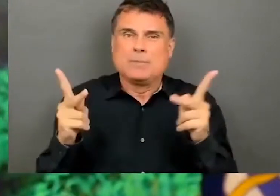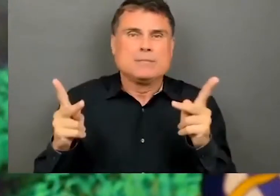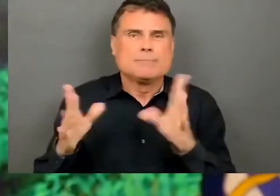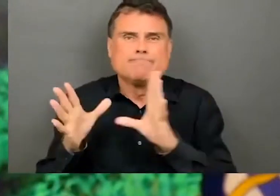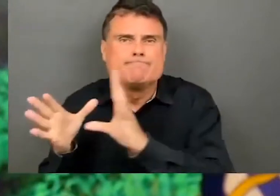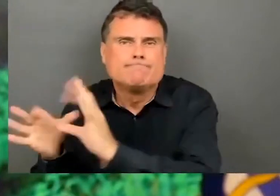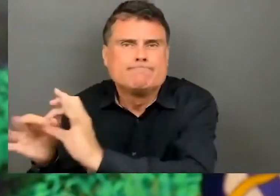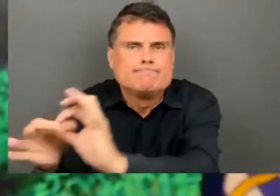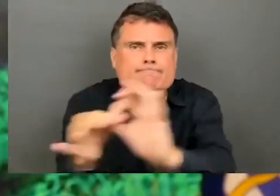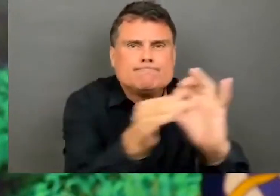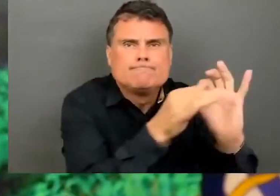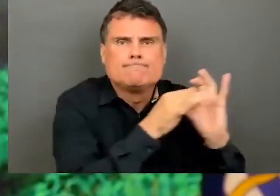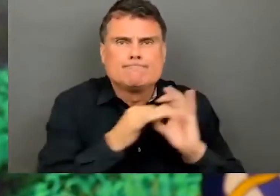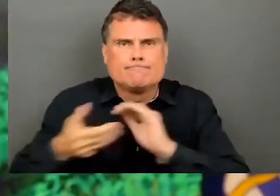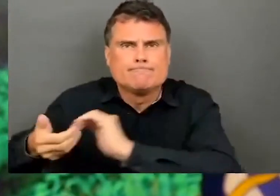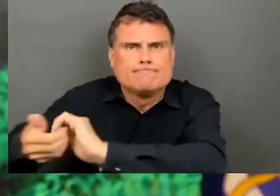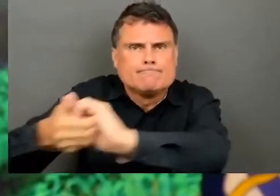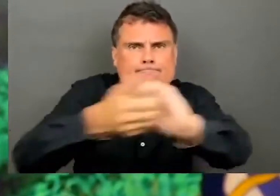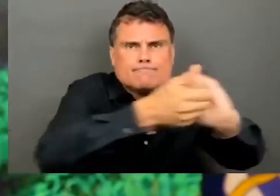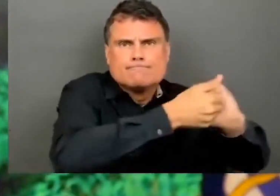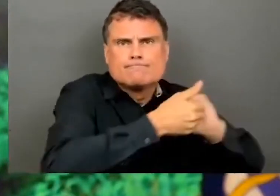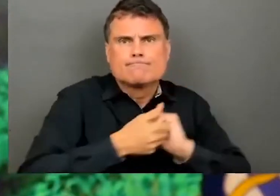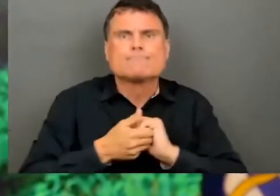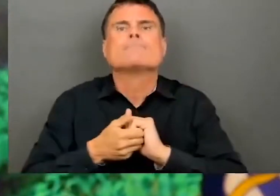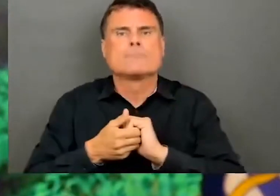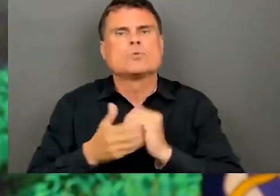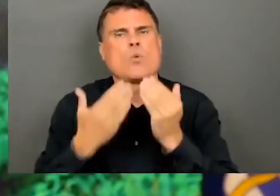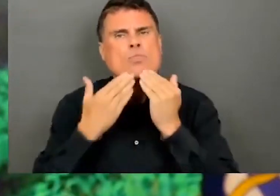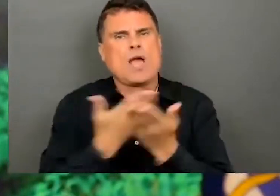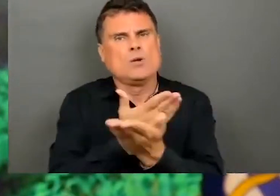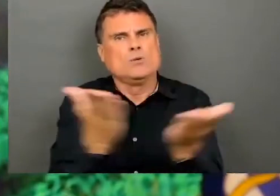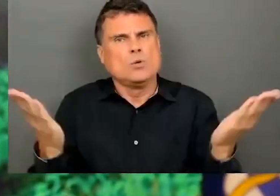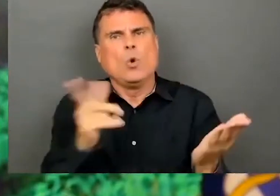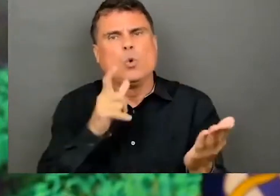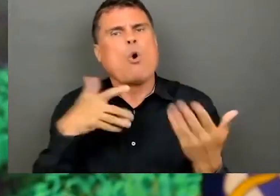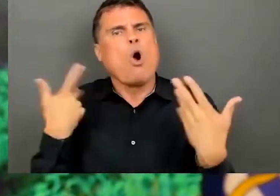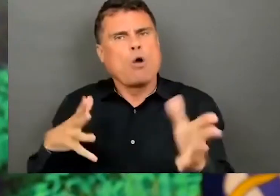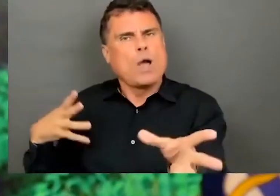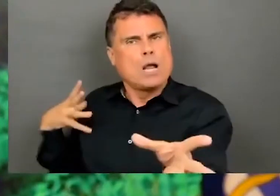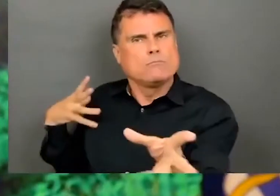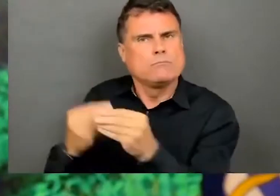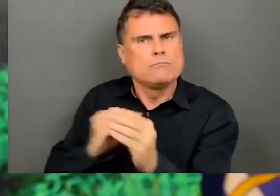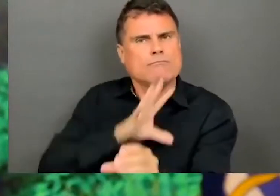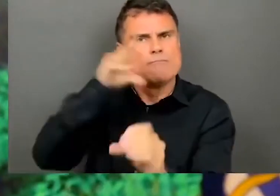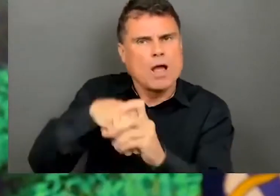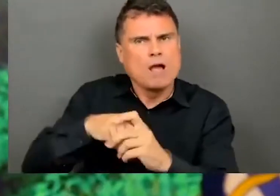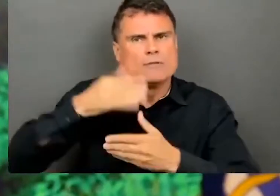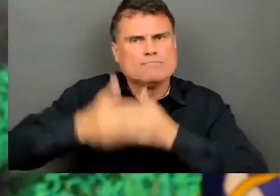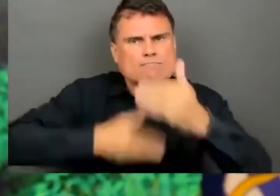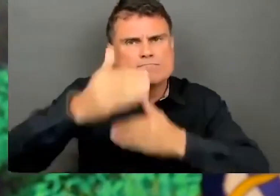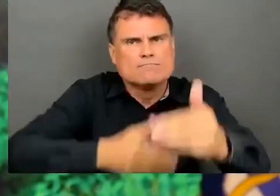who's contributed to this work to date and has worked over this past year with our ministry's